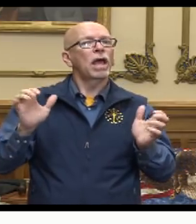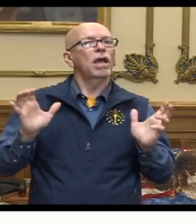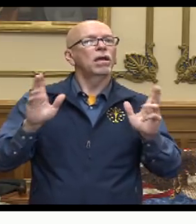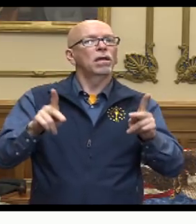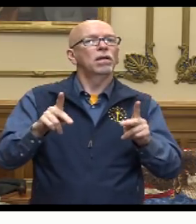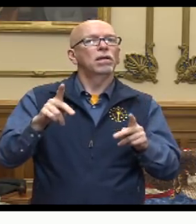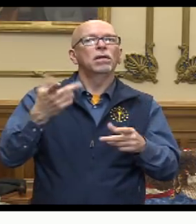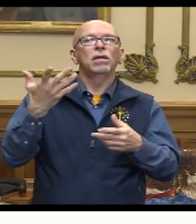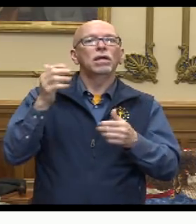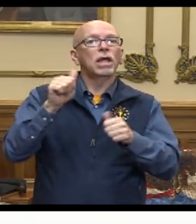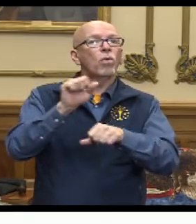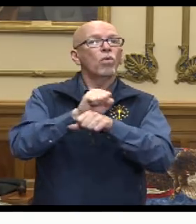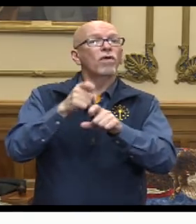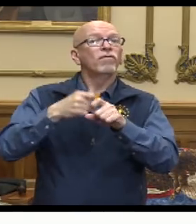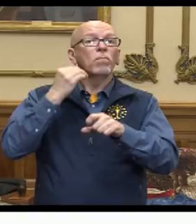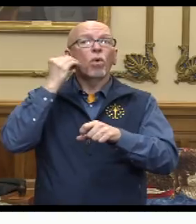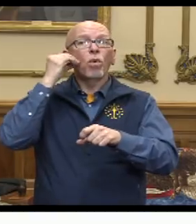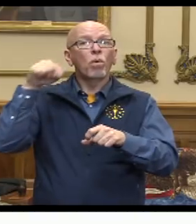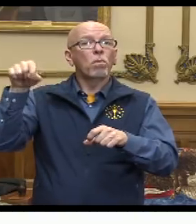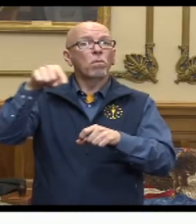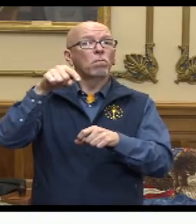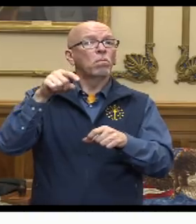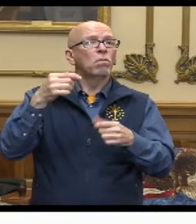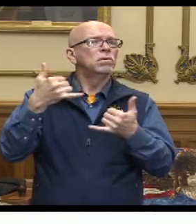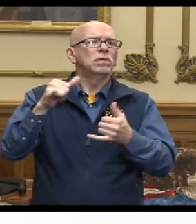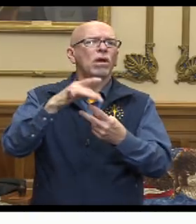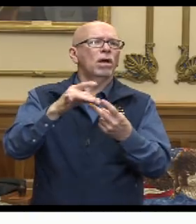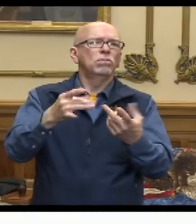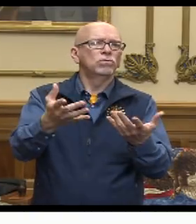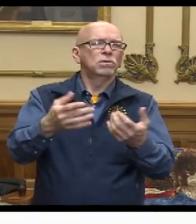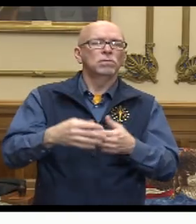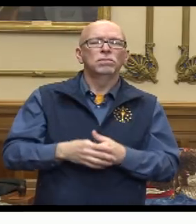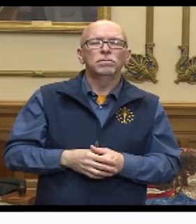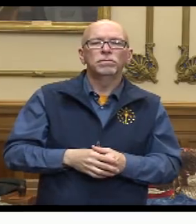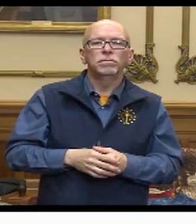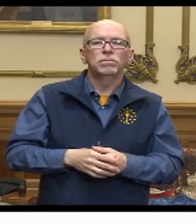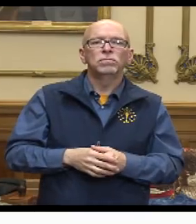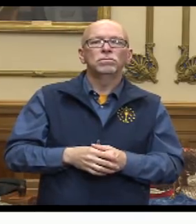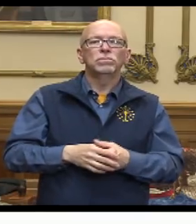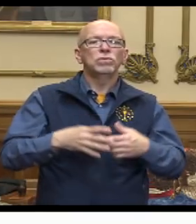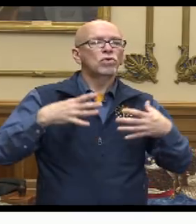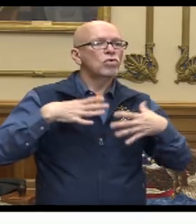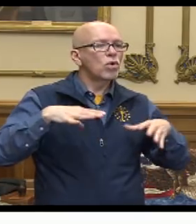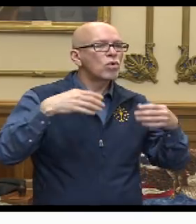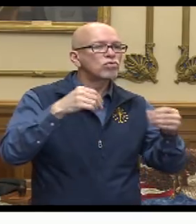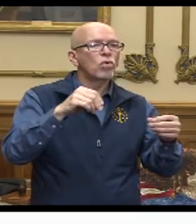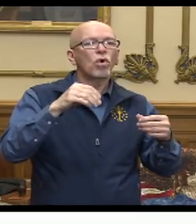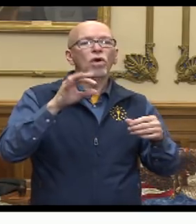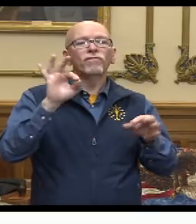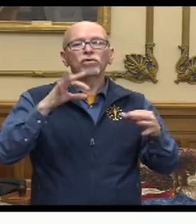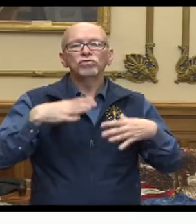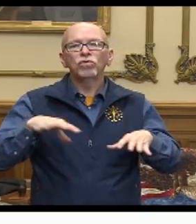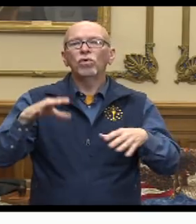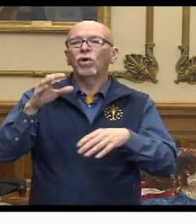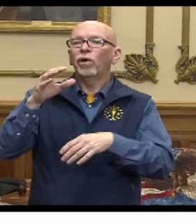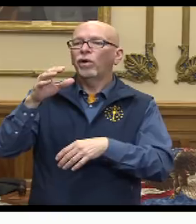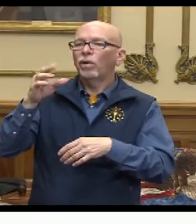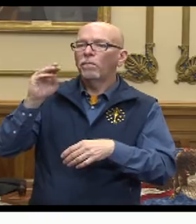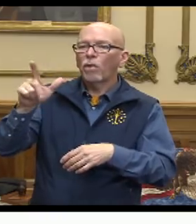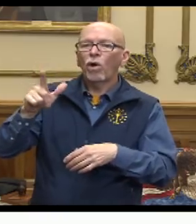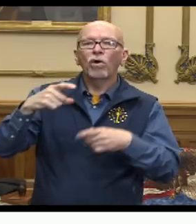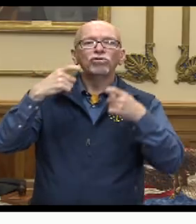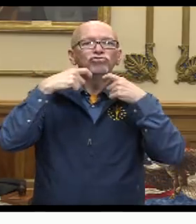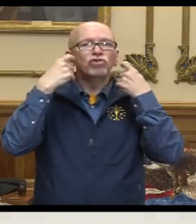remote work will still, of course, be optional. Retail stores, malls, restaurants, bars, nightclubs, gyms,